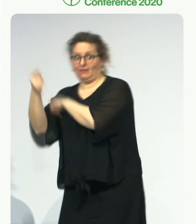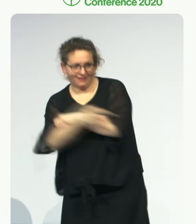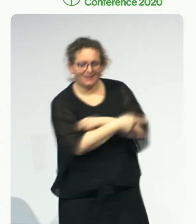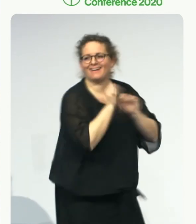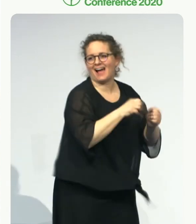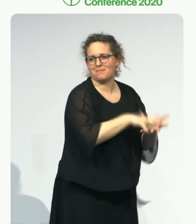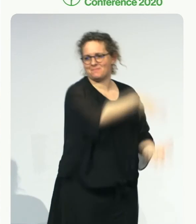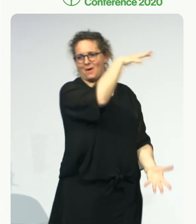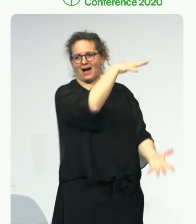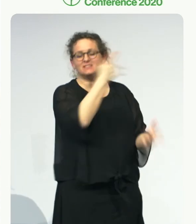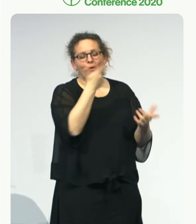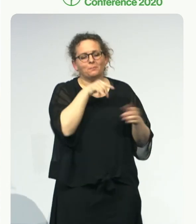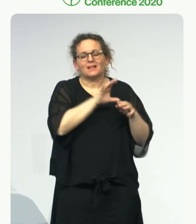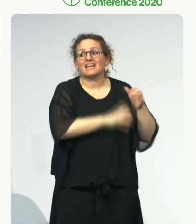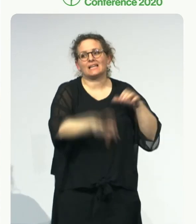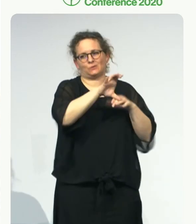are definitely required.